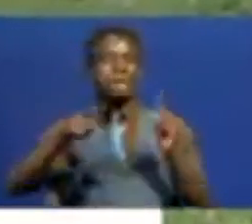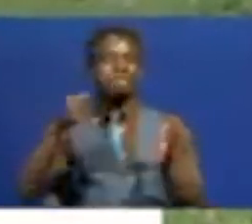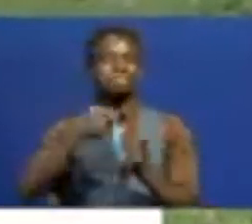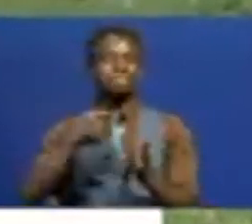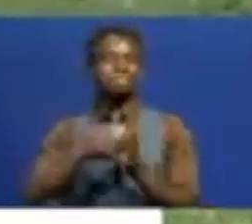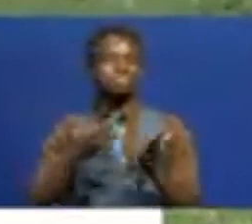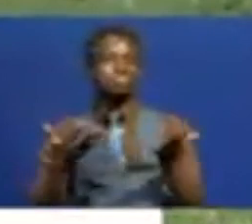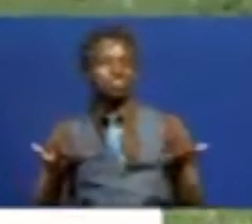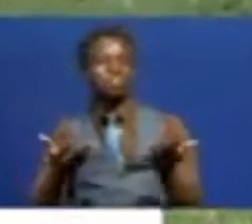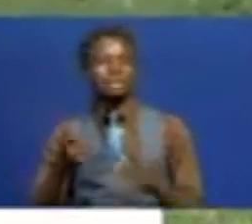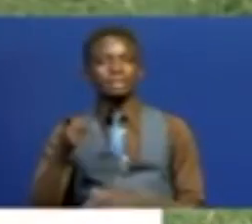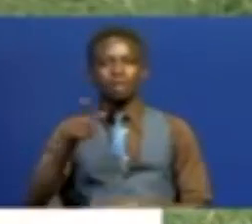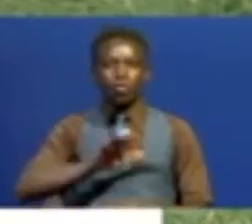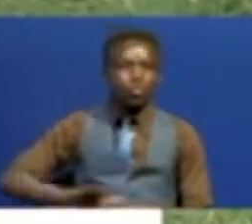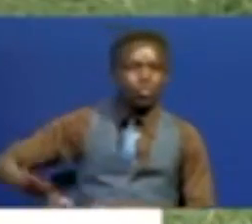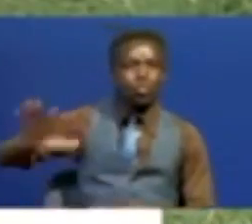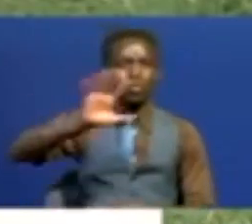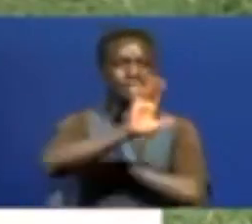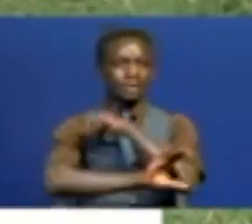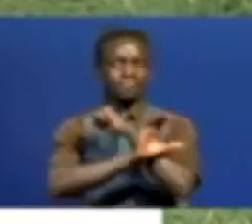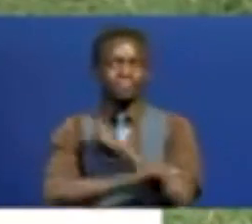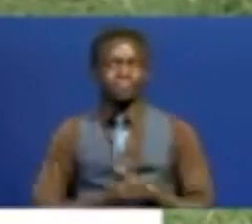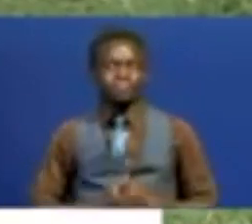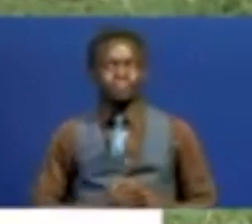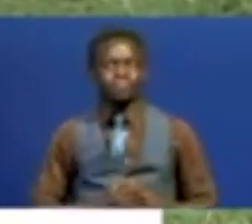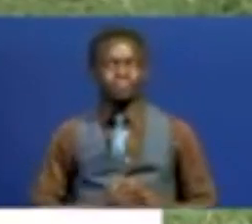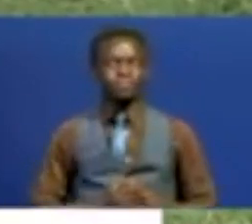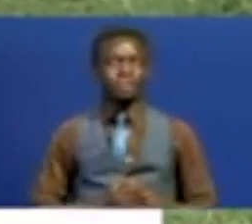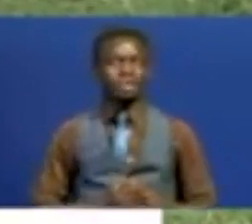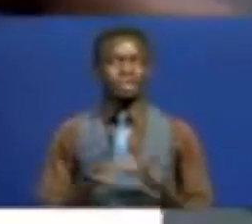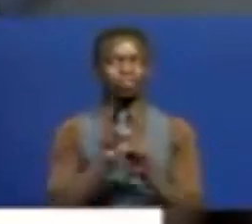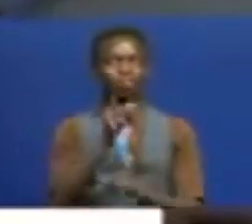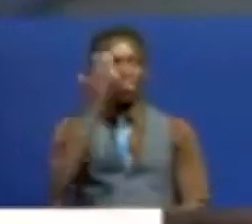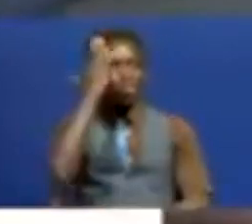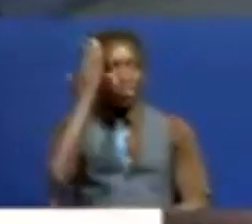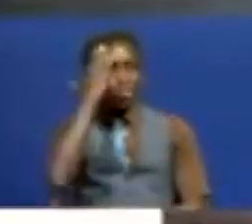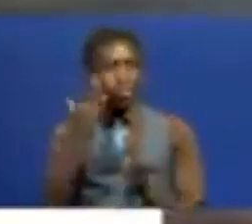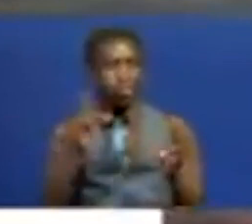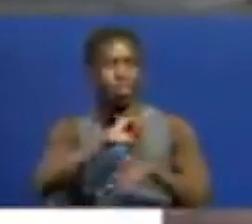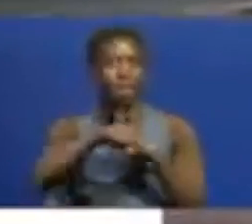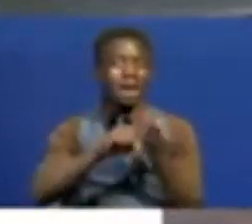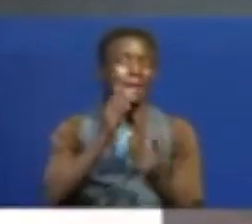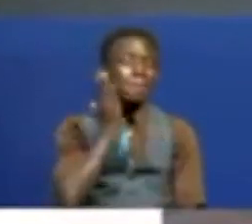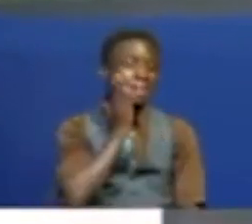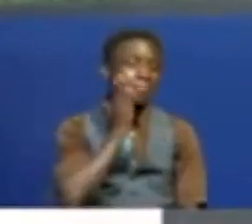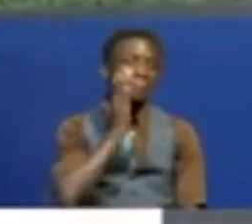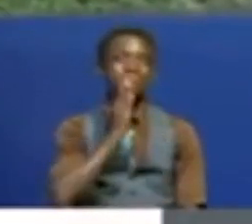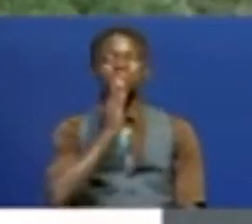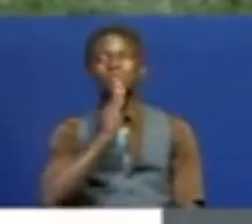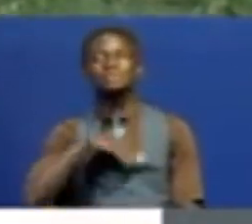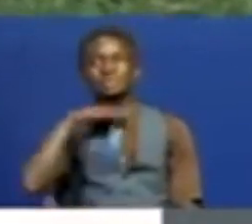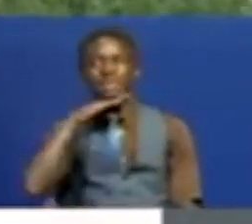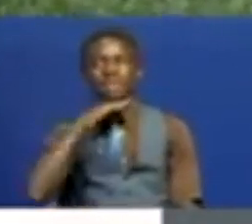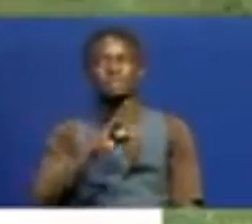continuity. And that's what I like. I think, you know, when the monarch dies, they always say, if it's a man, they say,